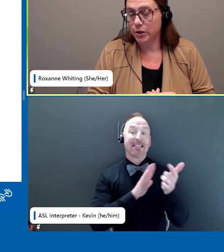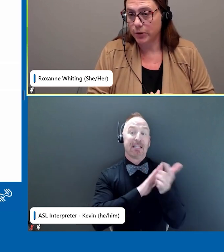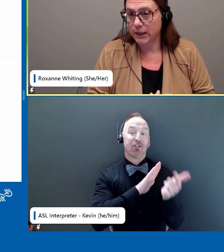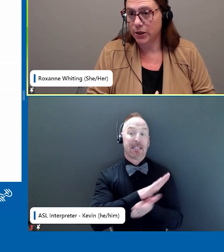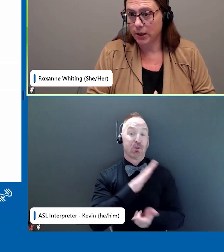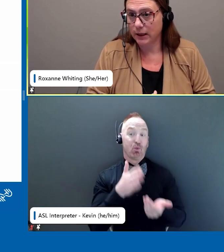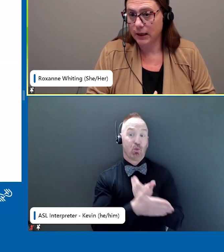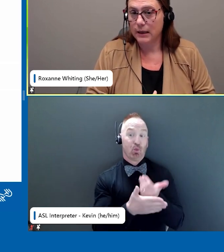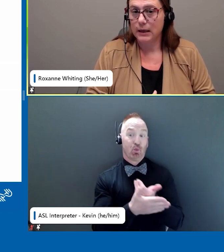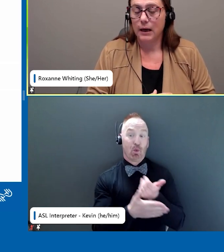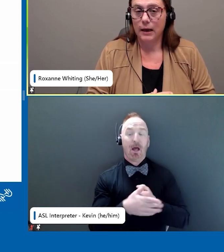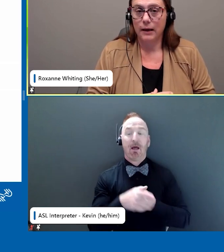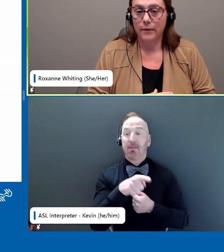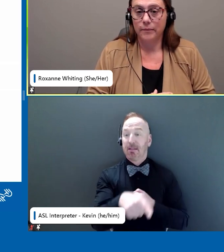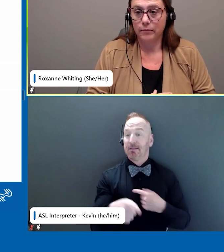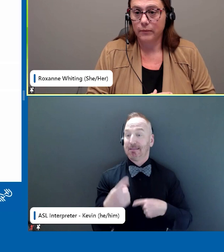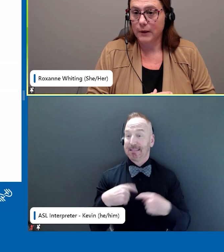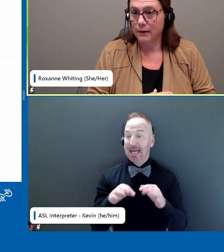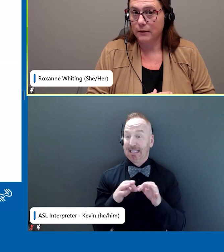language interpretation